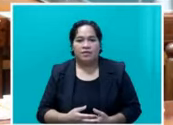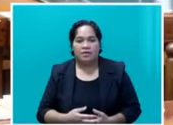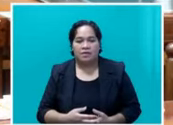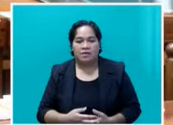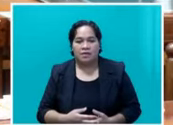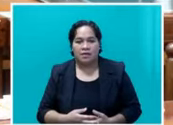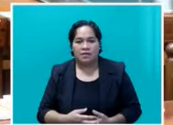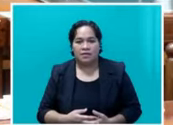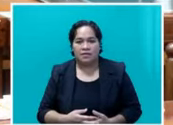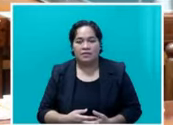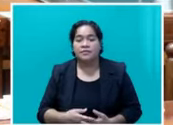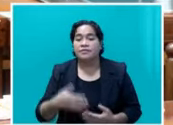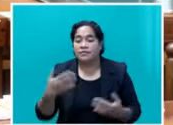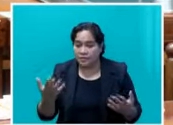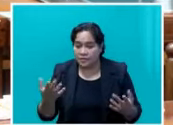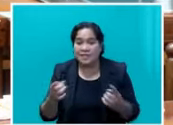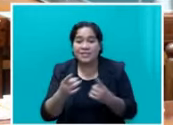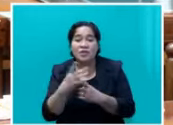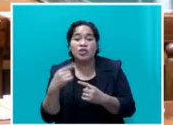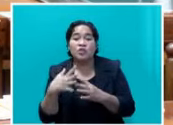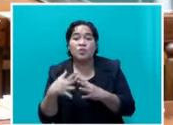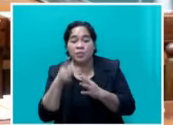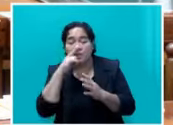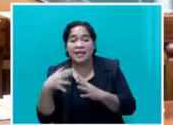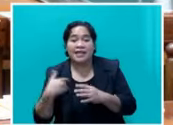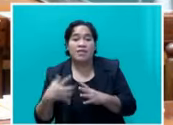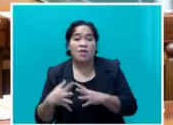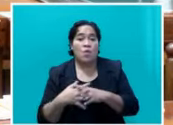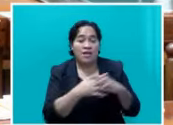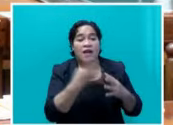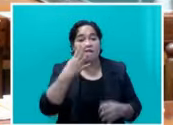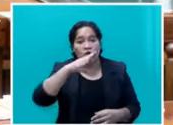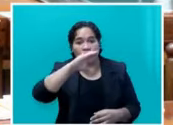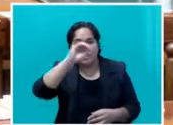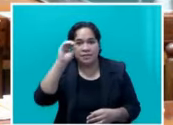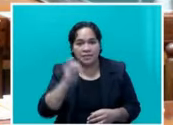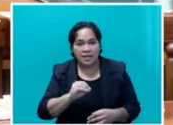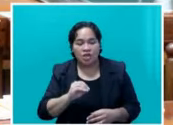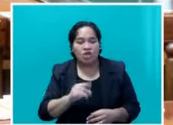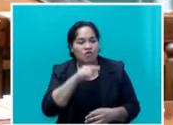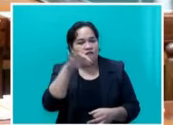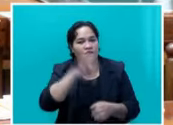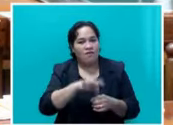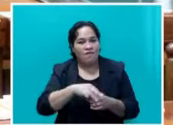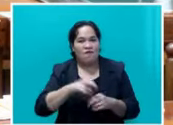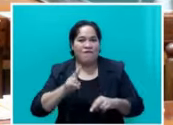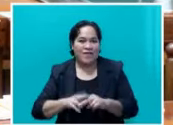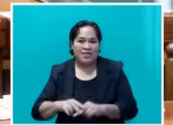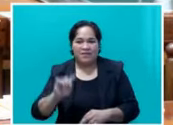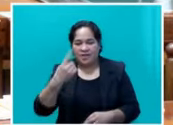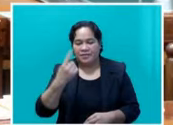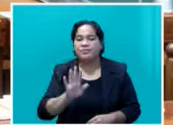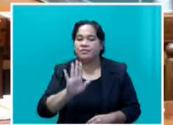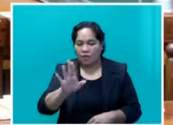right. particularly Order, from the order, West, order. where over 40% of you voted for Fiji First. Your time